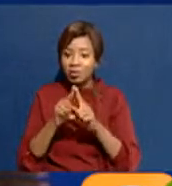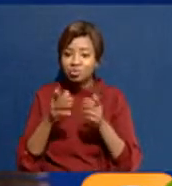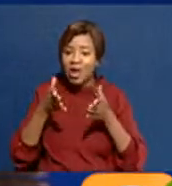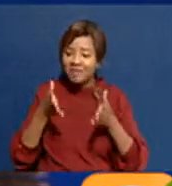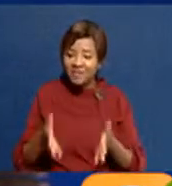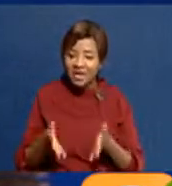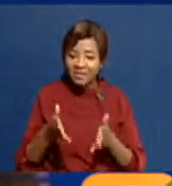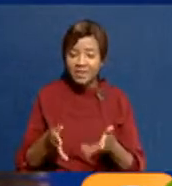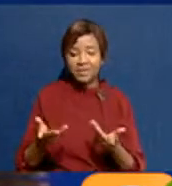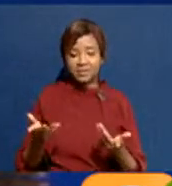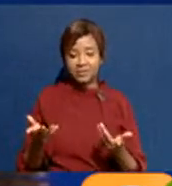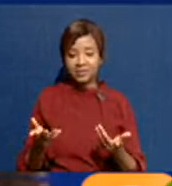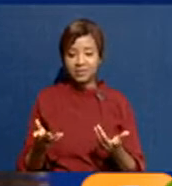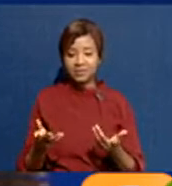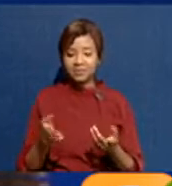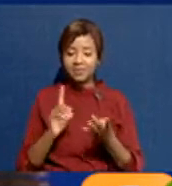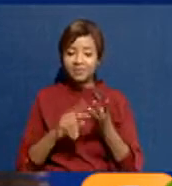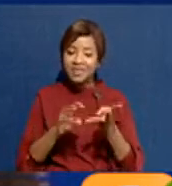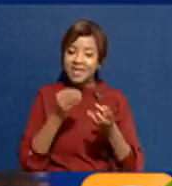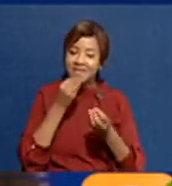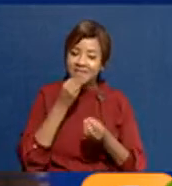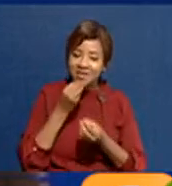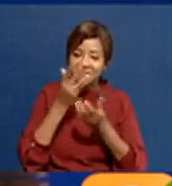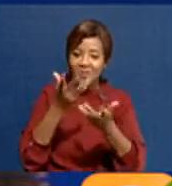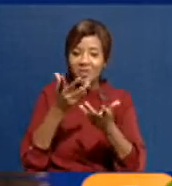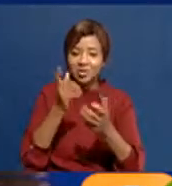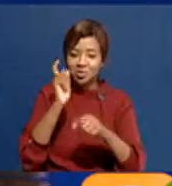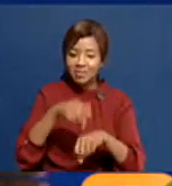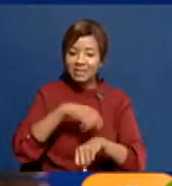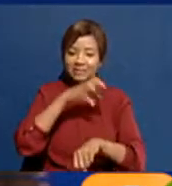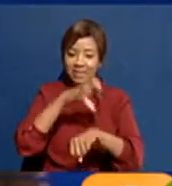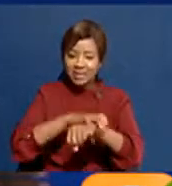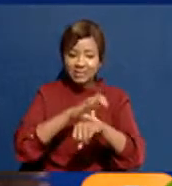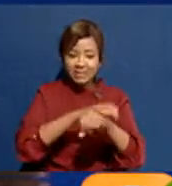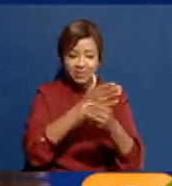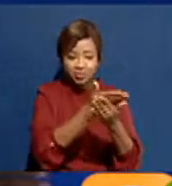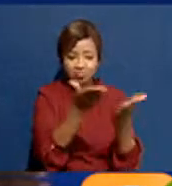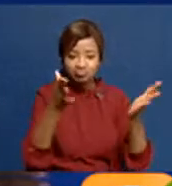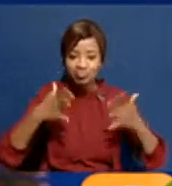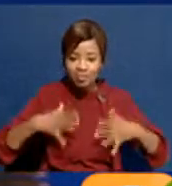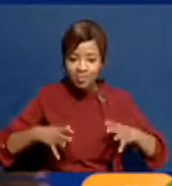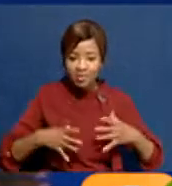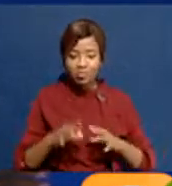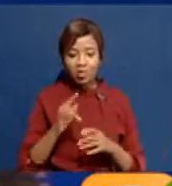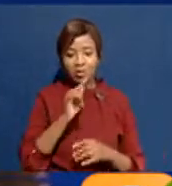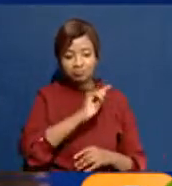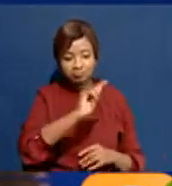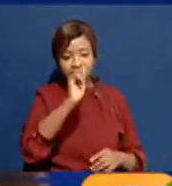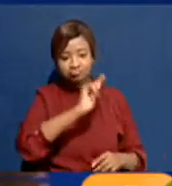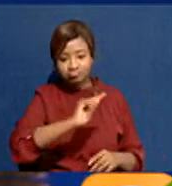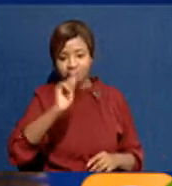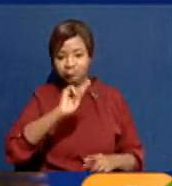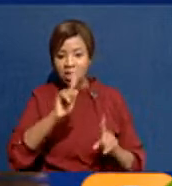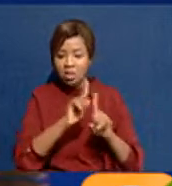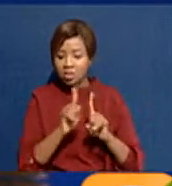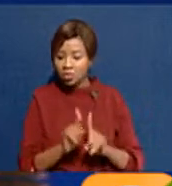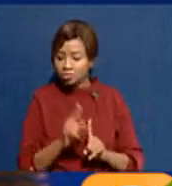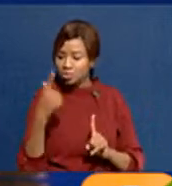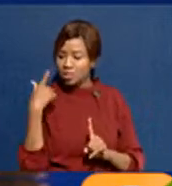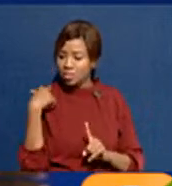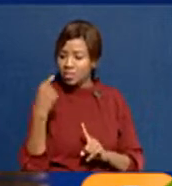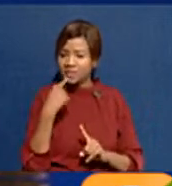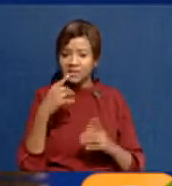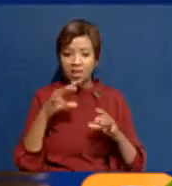there. Information has to go to the general population. Fantastic thing you mentioned about community